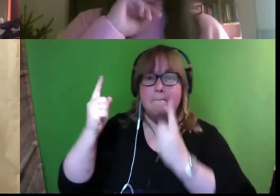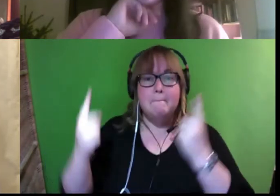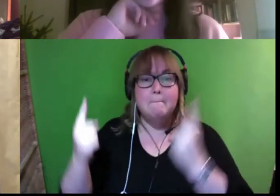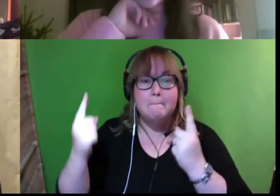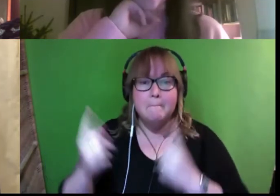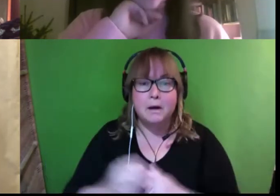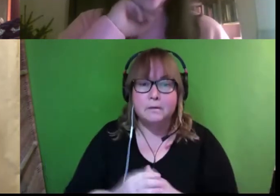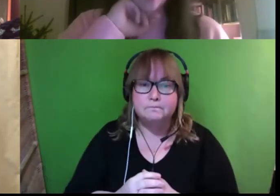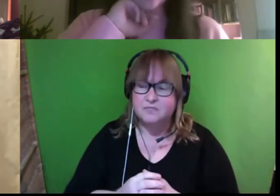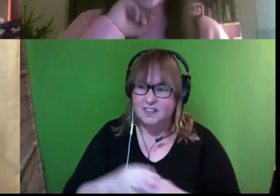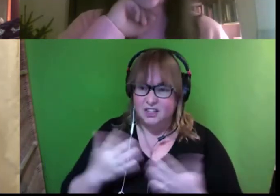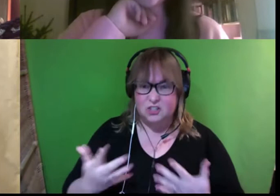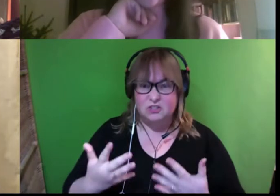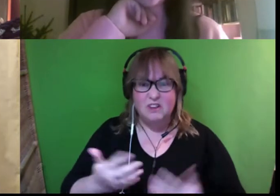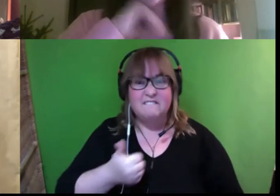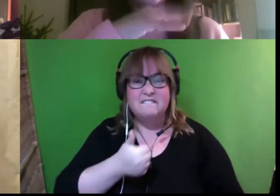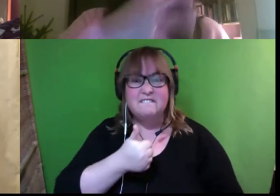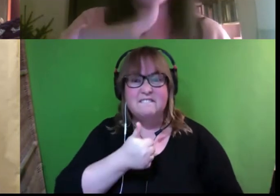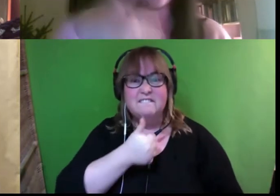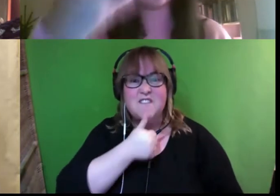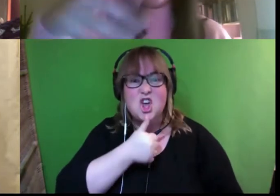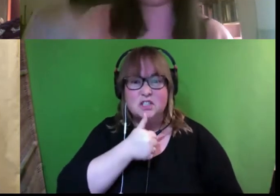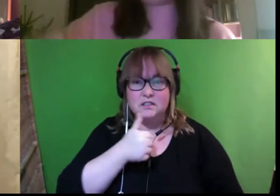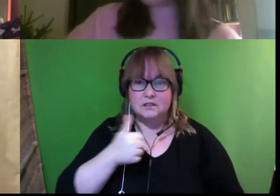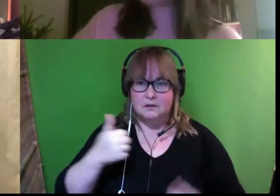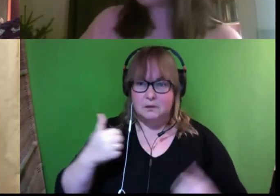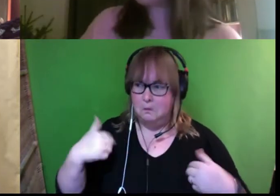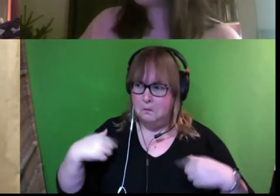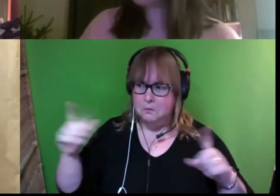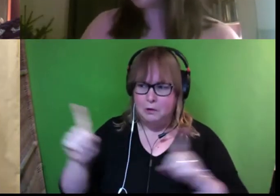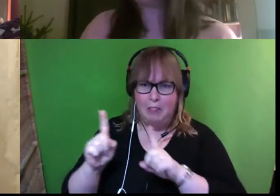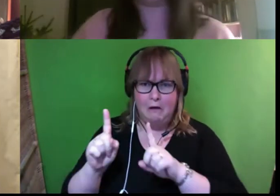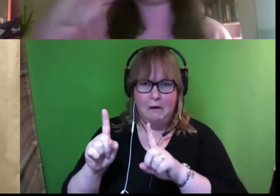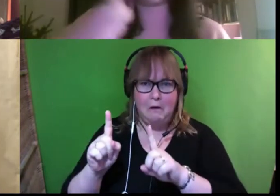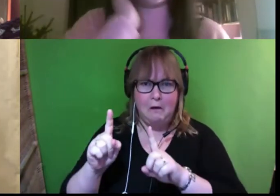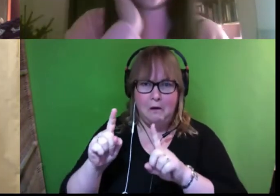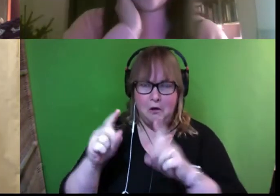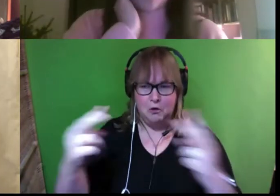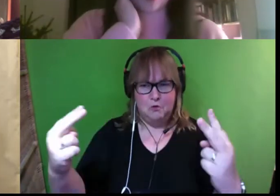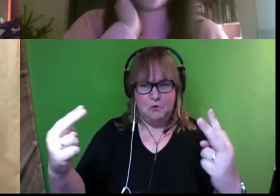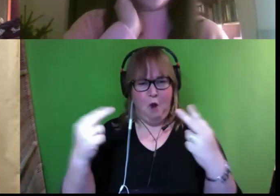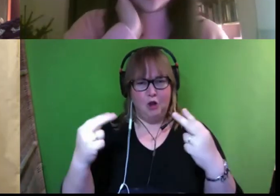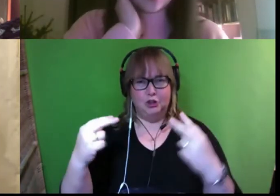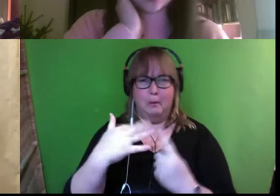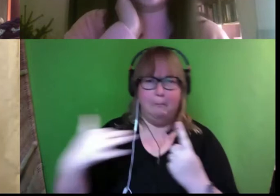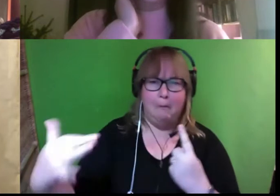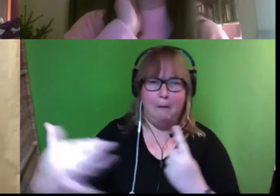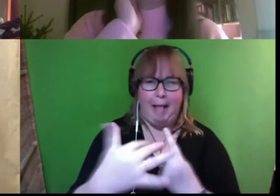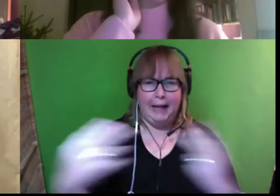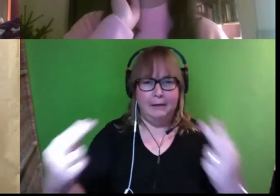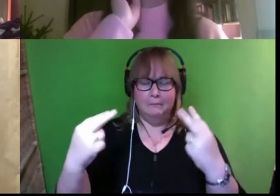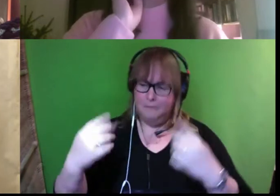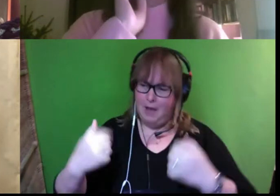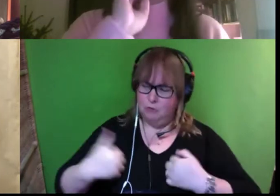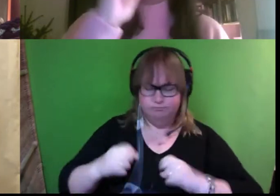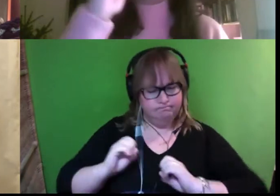And this is the first time that we've actually been given a public opportunity to have a conversation about our research interests and